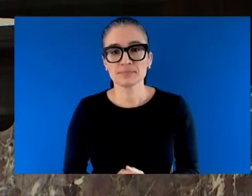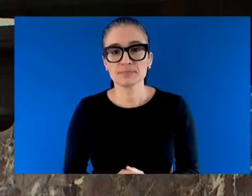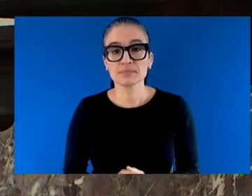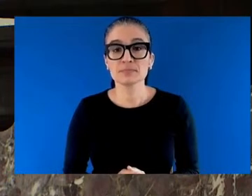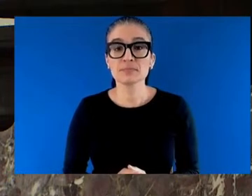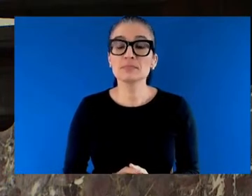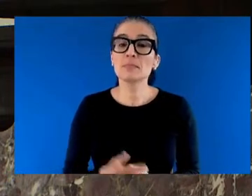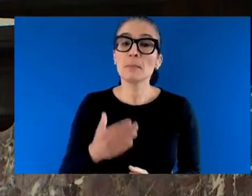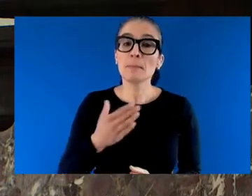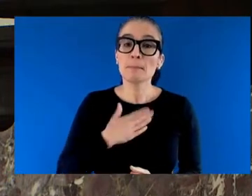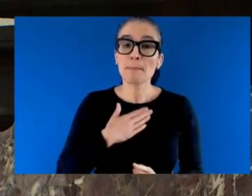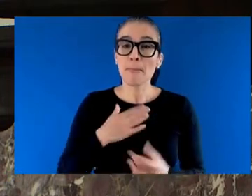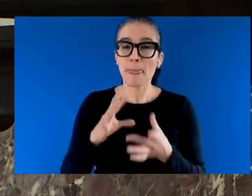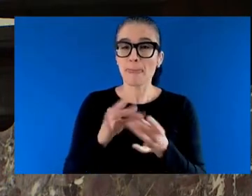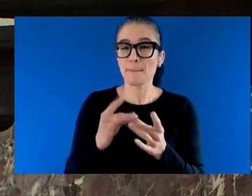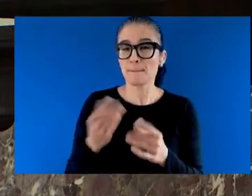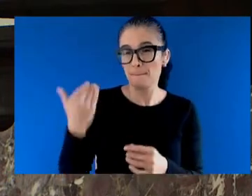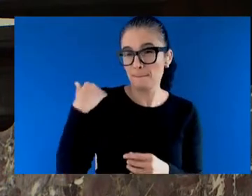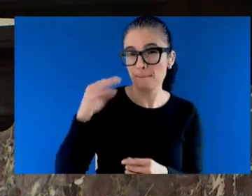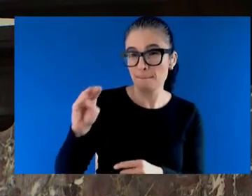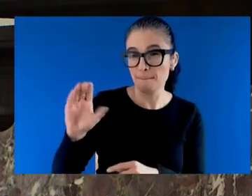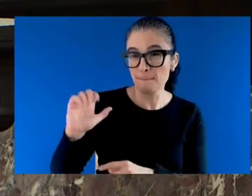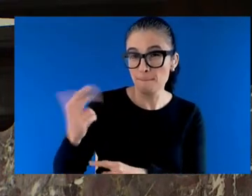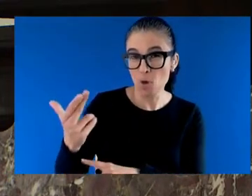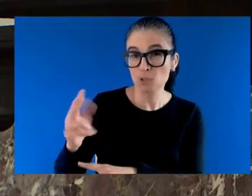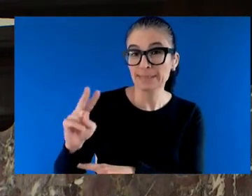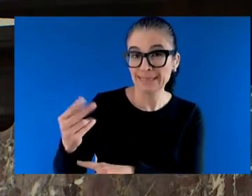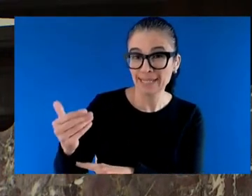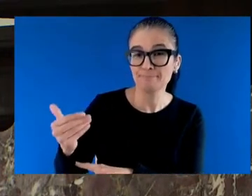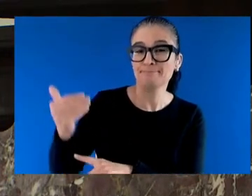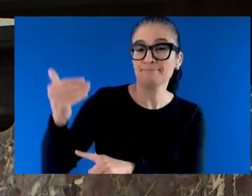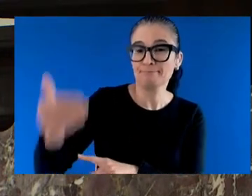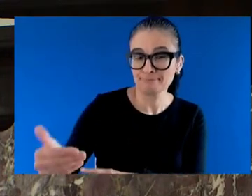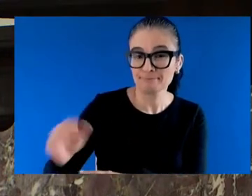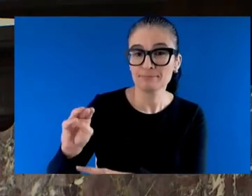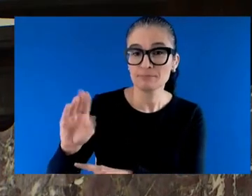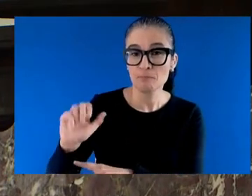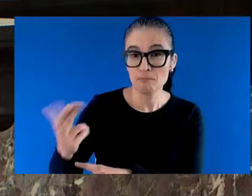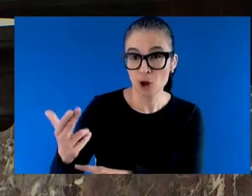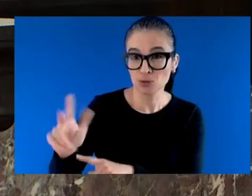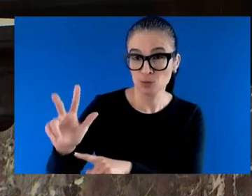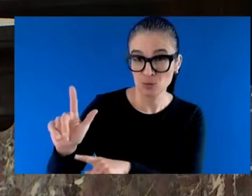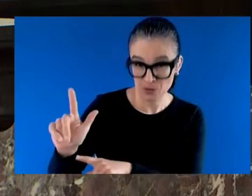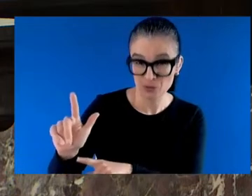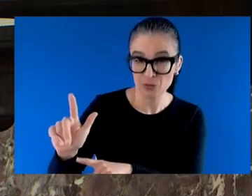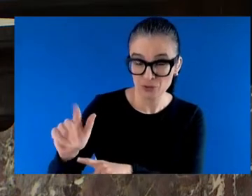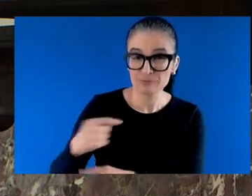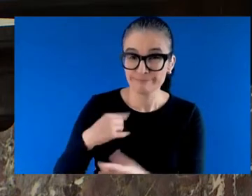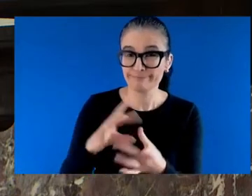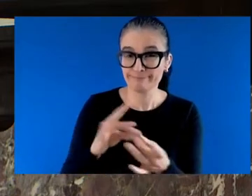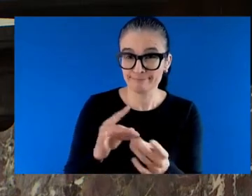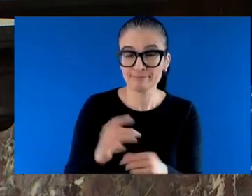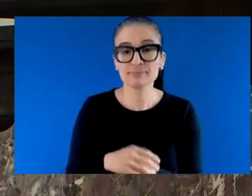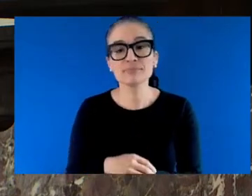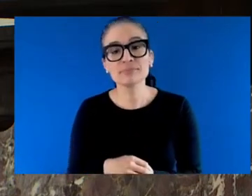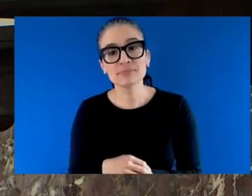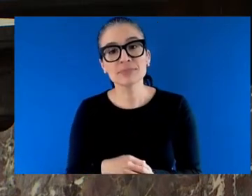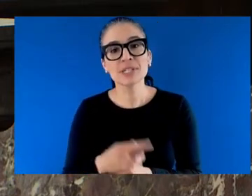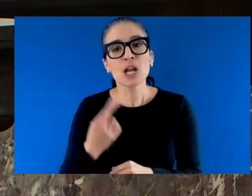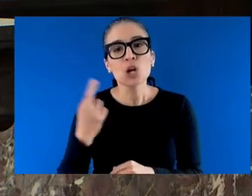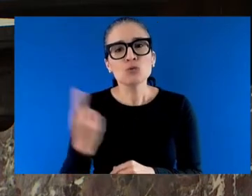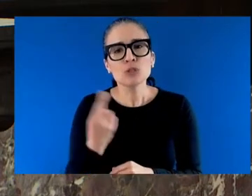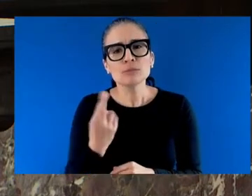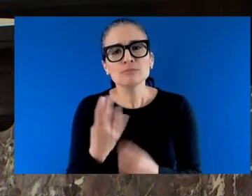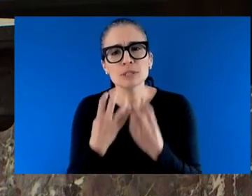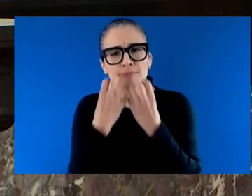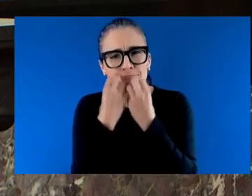23rd, in partnership with the City of Richmond and the Richmond Garden City Conservation Society, my office had the support of over 120 volunteers who